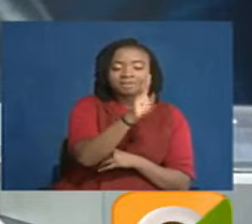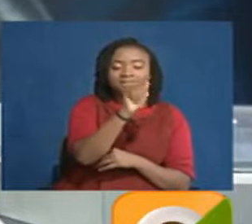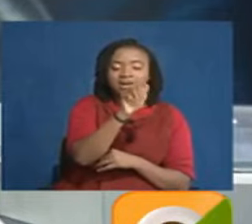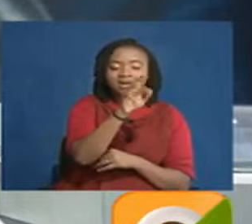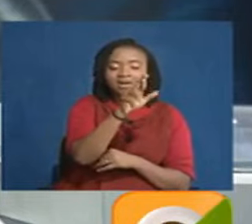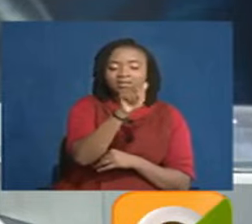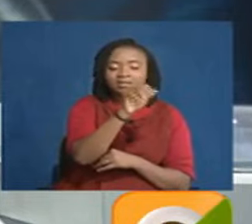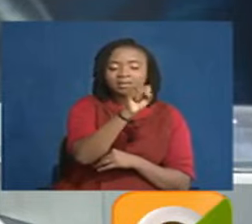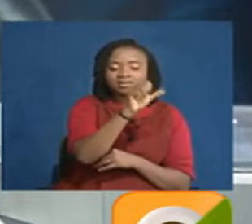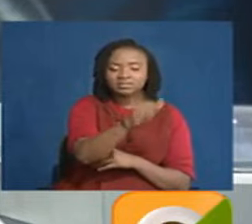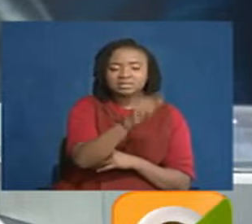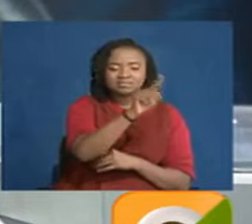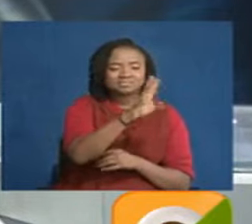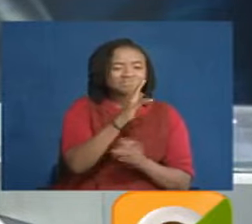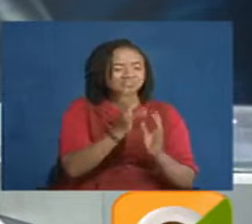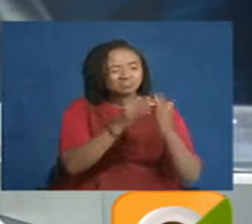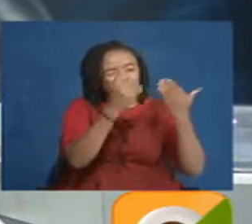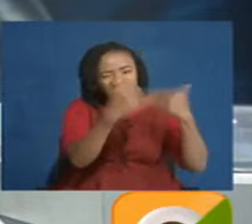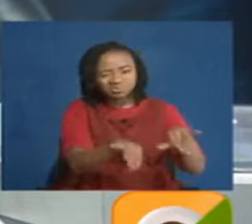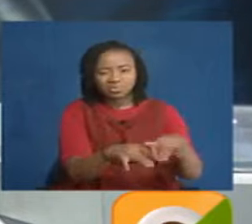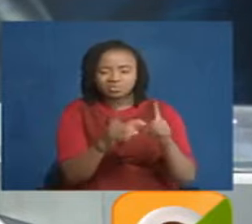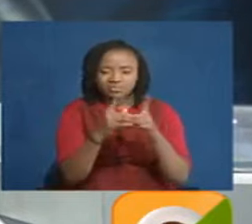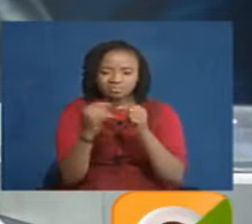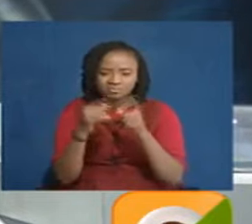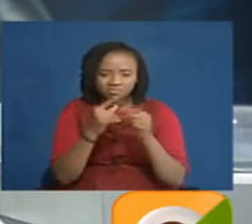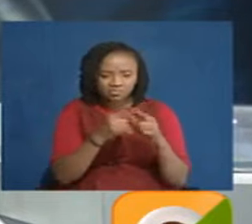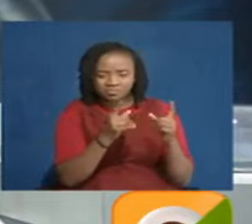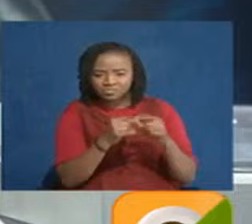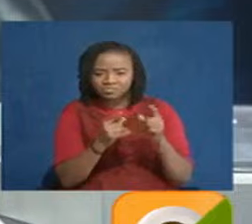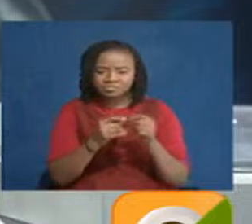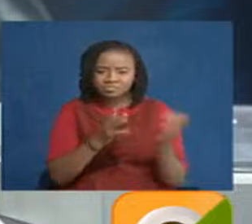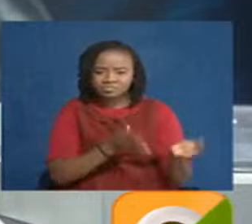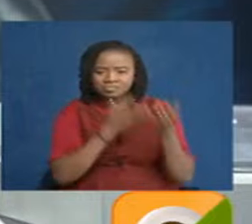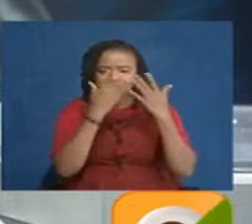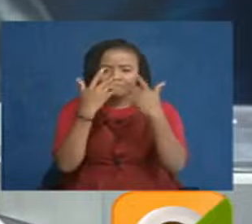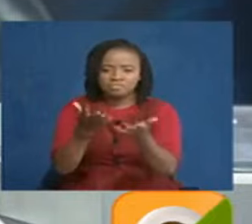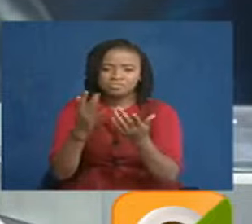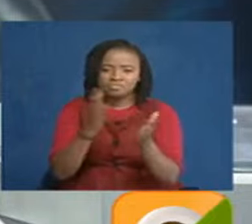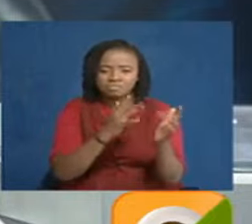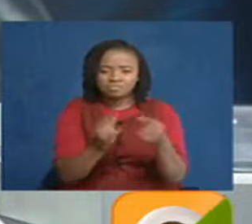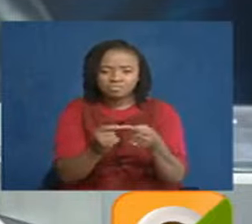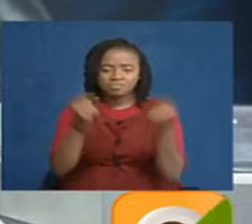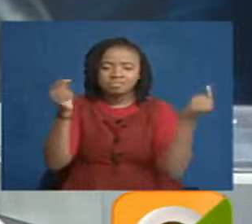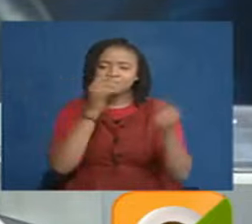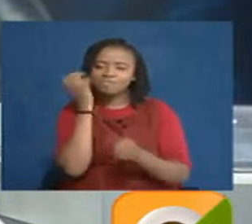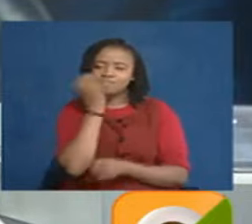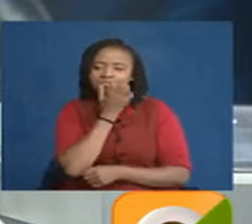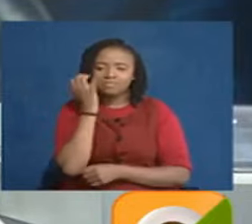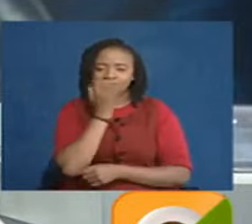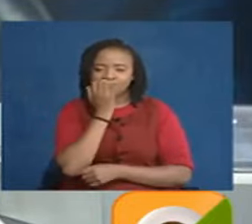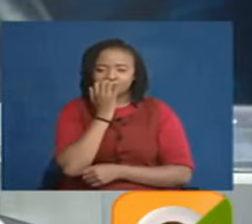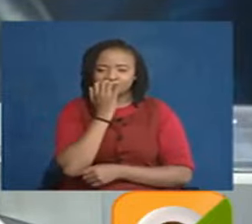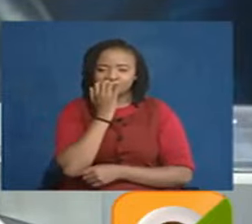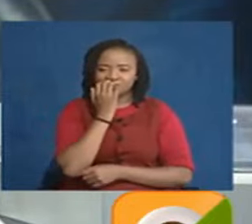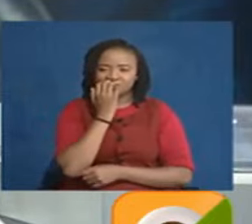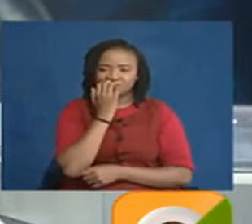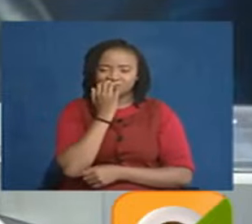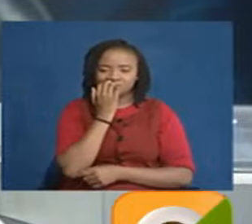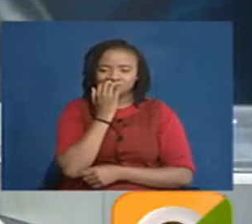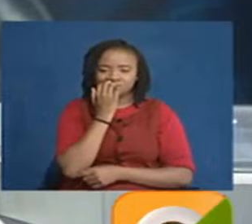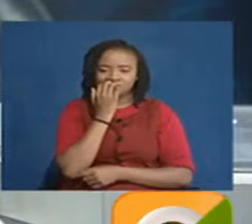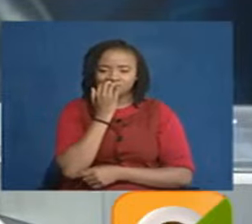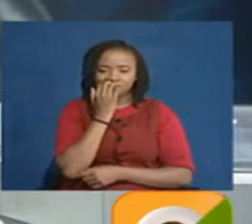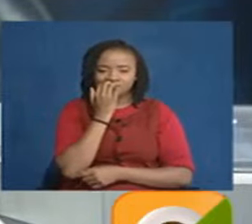being used by the Kenya Kwanza regime to table a motion of impeachment against Deputy President Rigathi Gachagua. Speaking during a